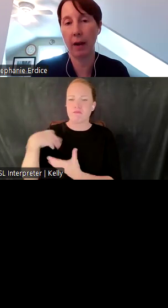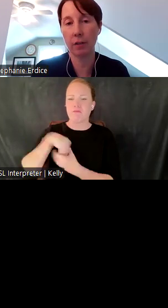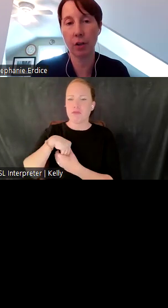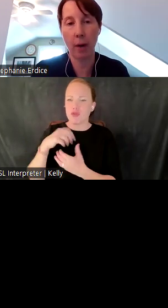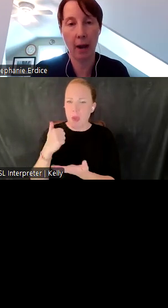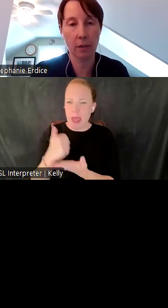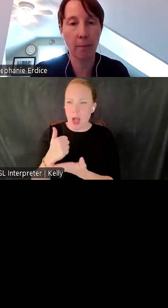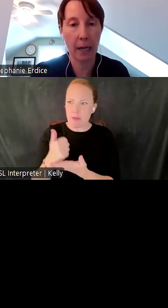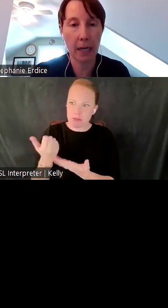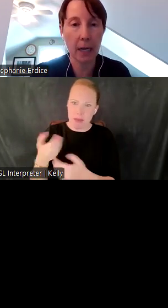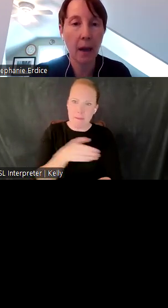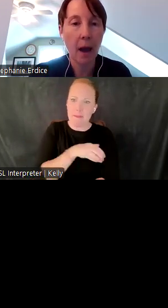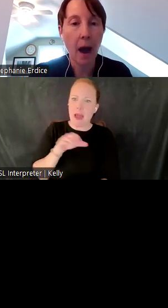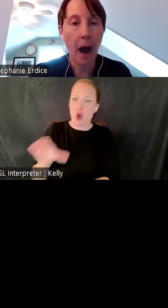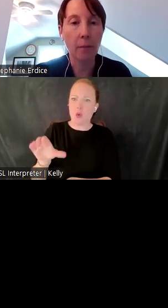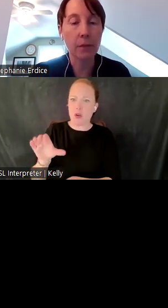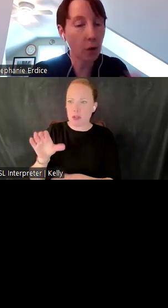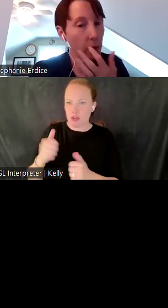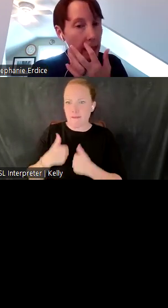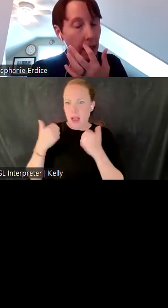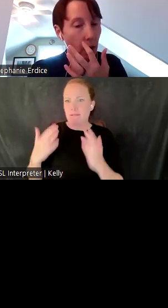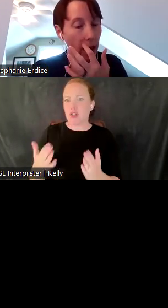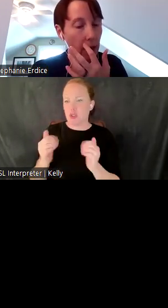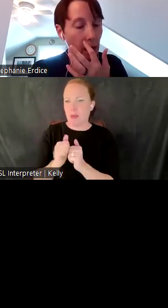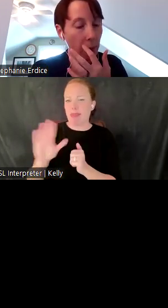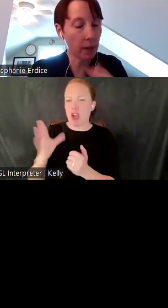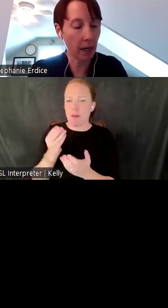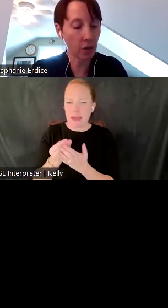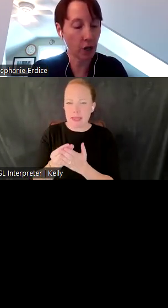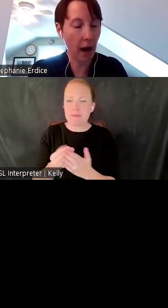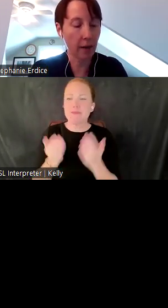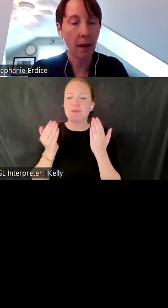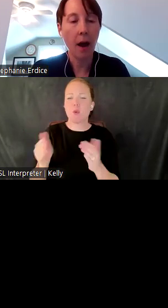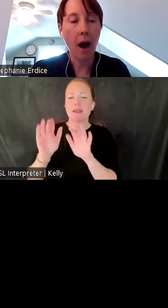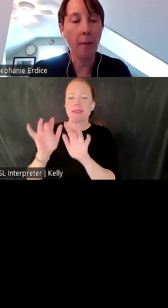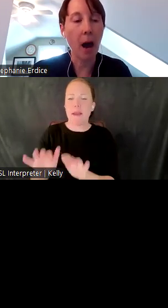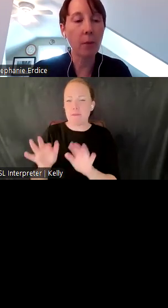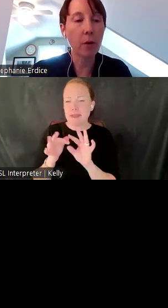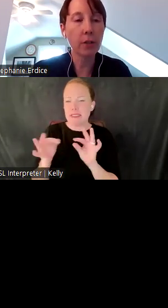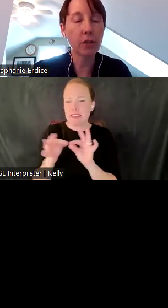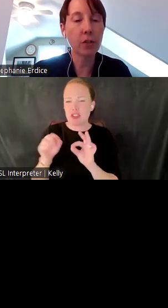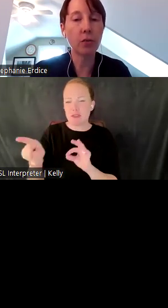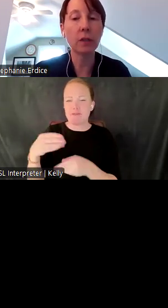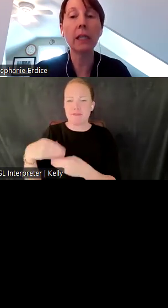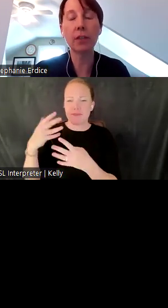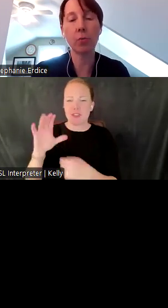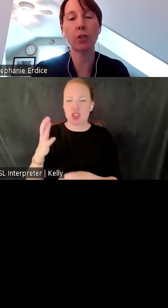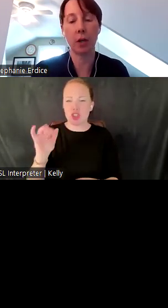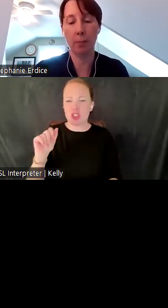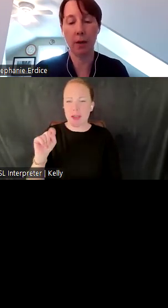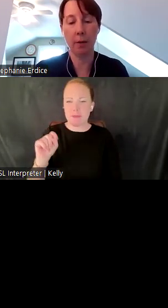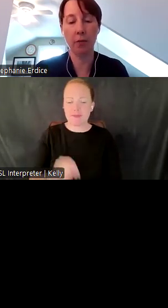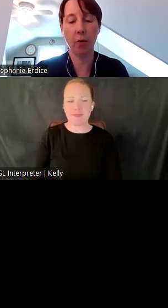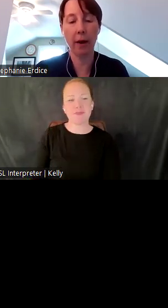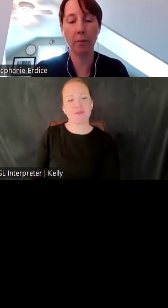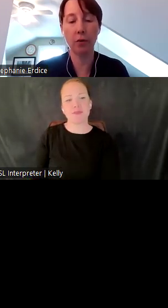empower survivors around money? So like I said, go ahead and put that in the chat. I'm going to leave this